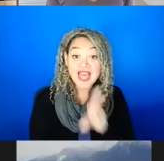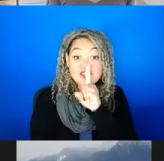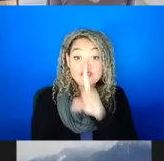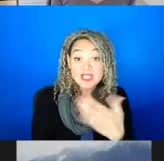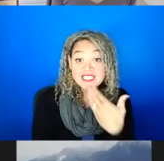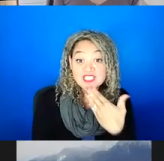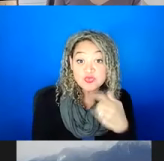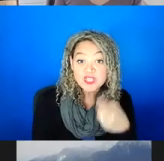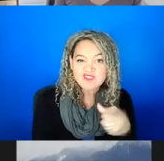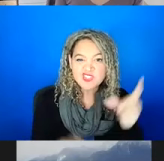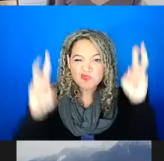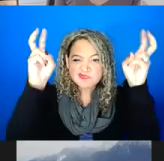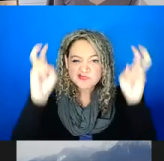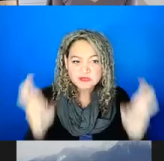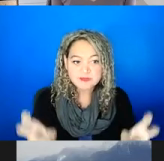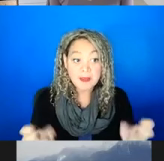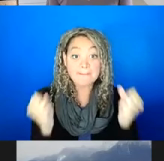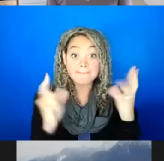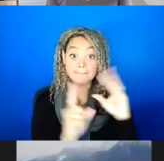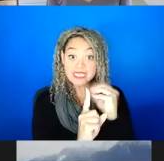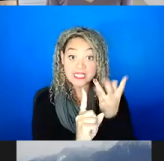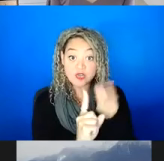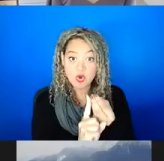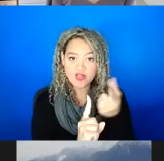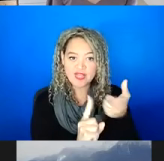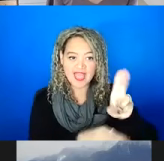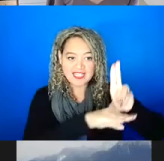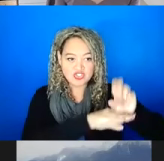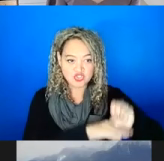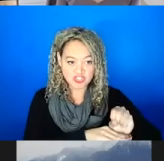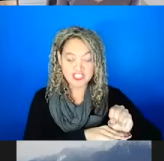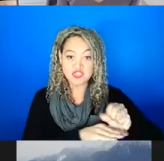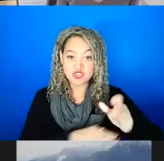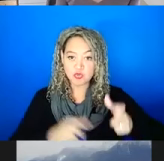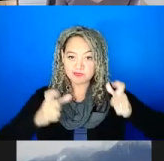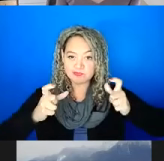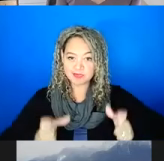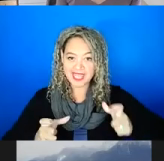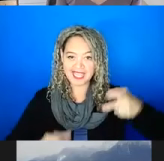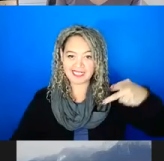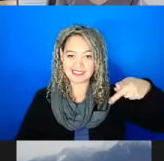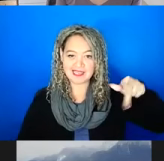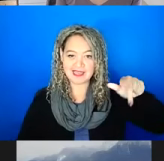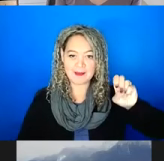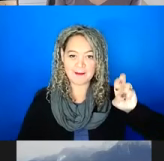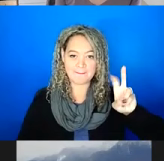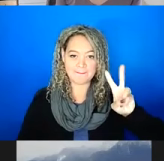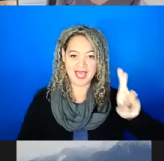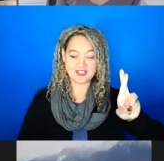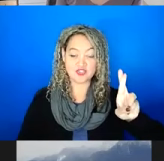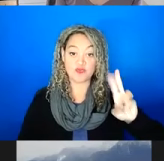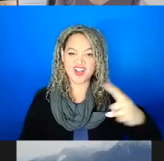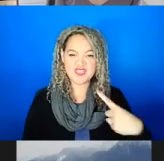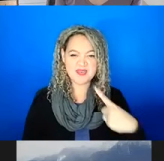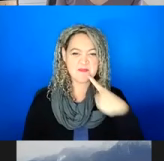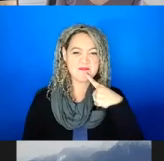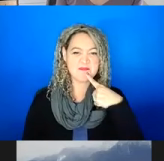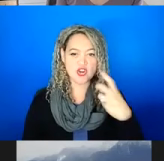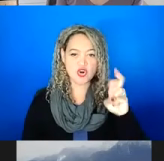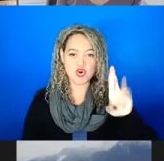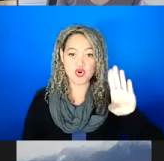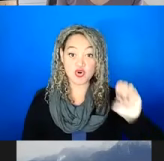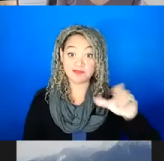lot of cultures, like here's the traditional Passover plate, and here we eat the bitter herbs to remind